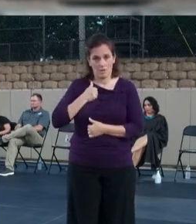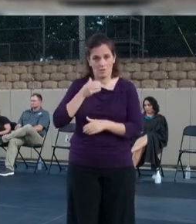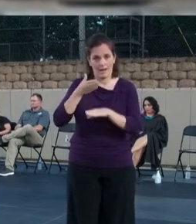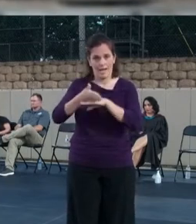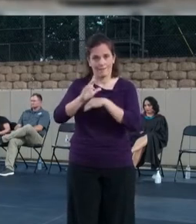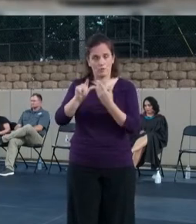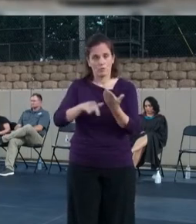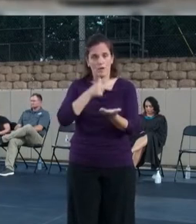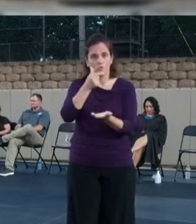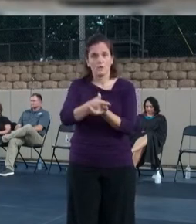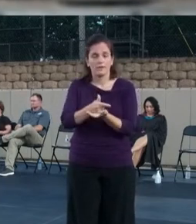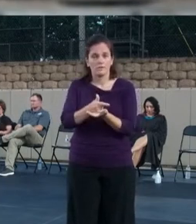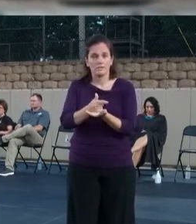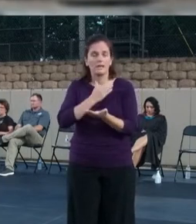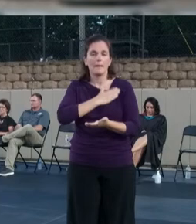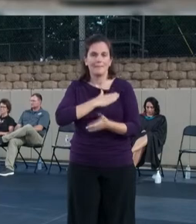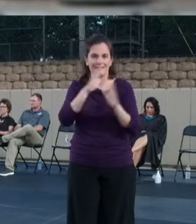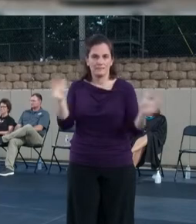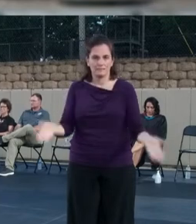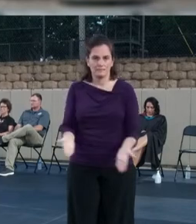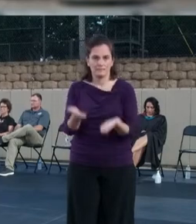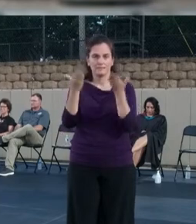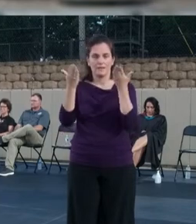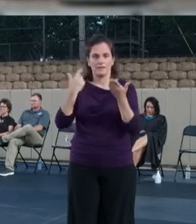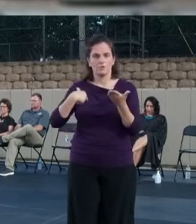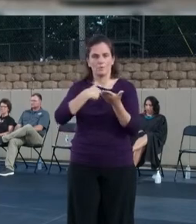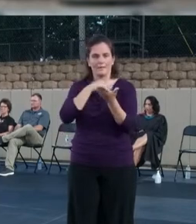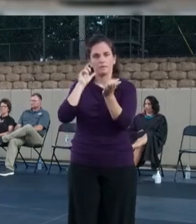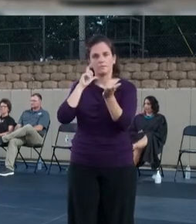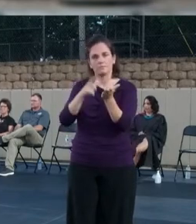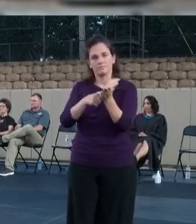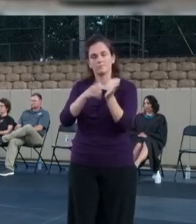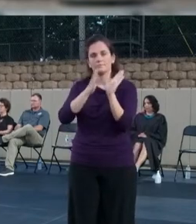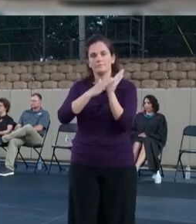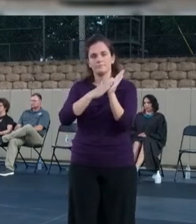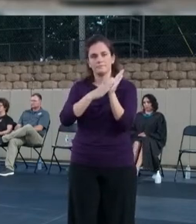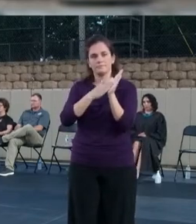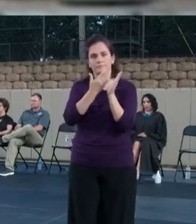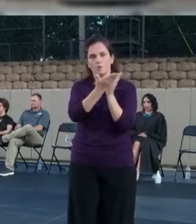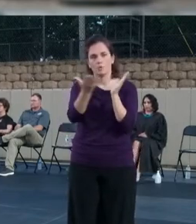after graduation, please stand and be recognized.